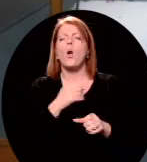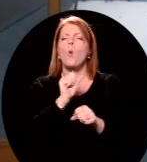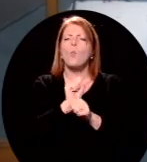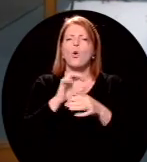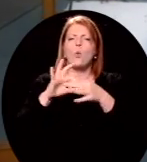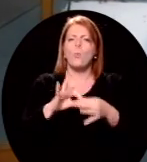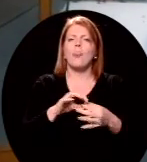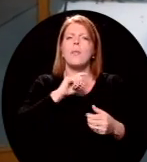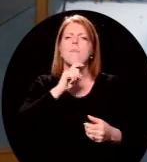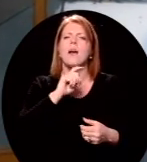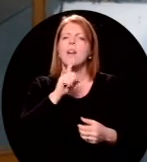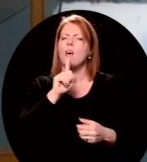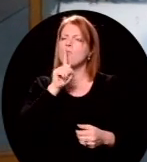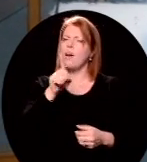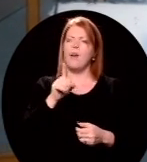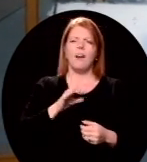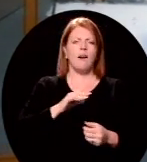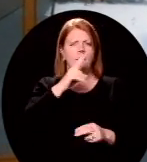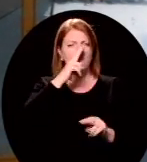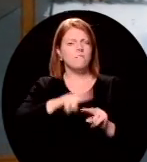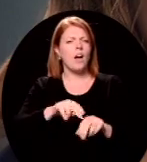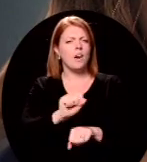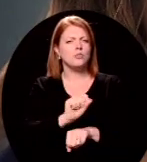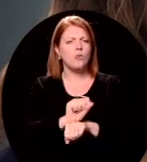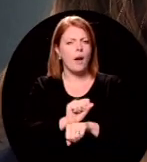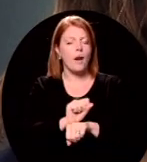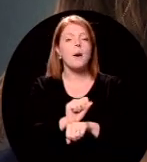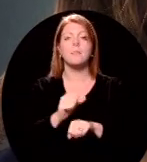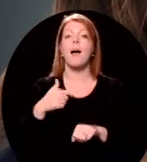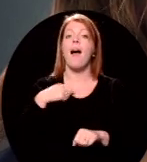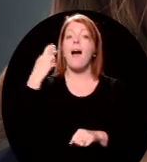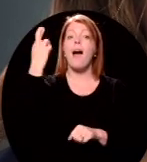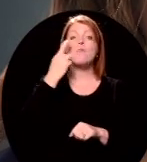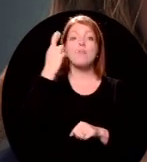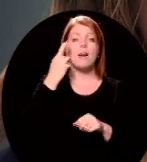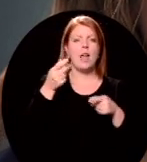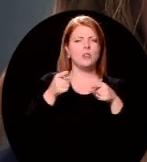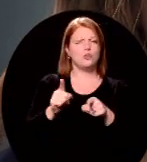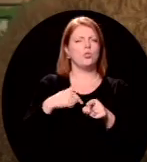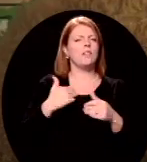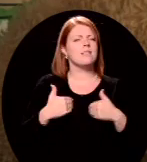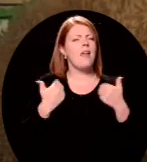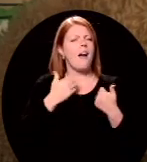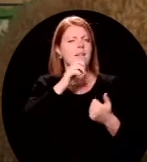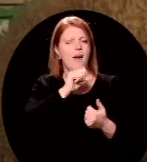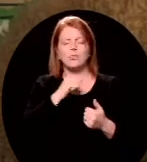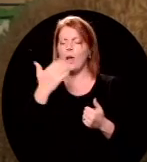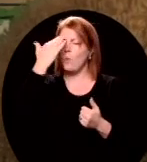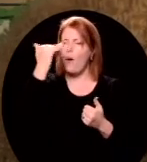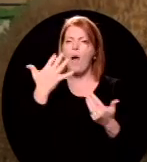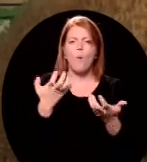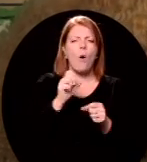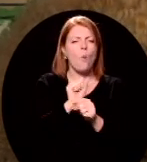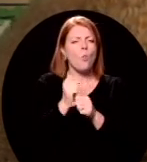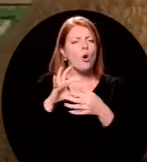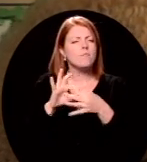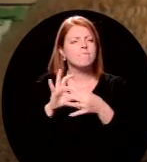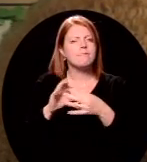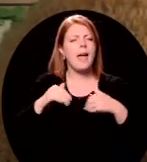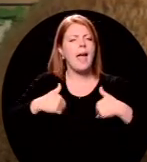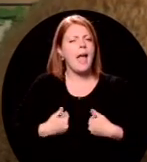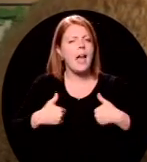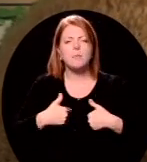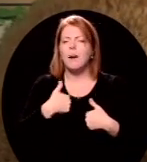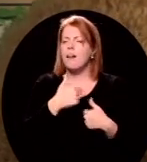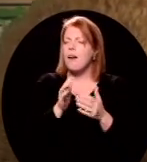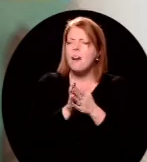metal. It's a really fun job. I actually realized when I was very young that I wanted to work with animals.